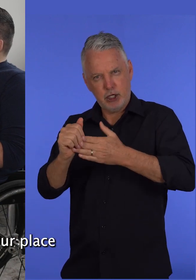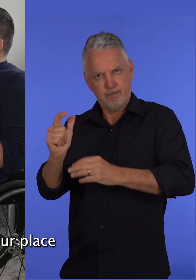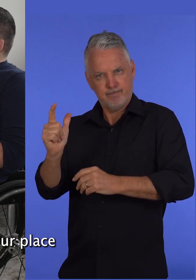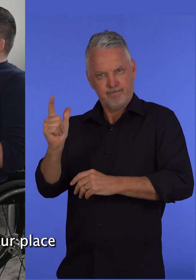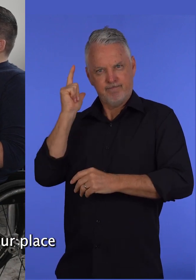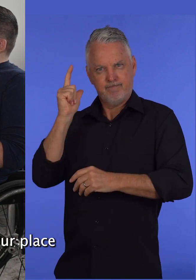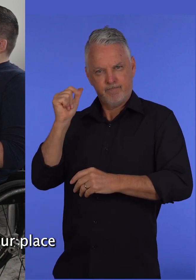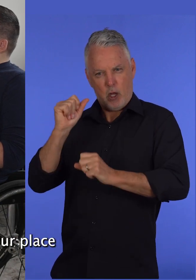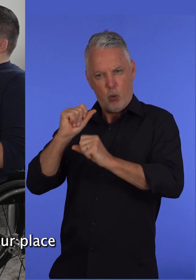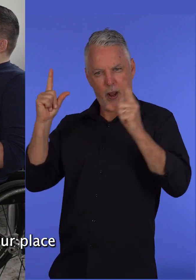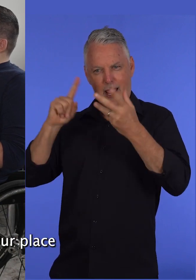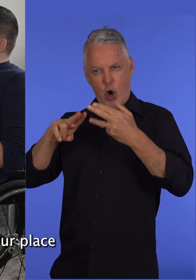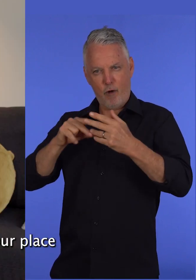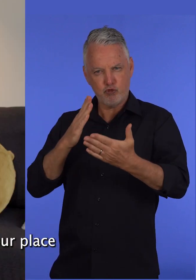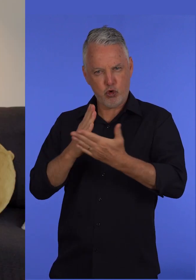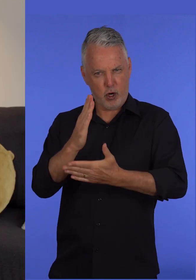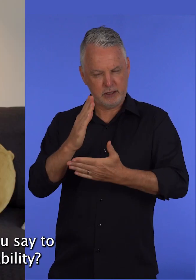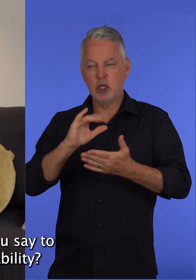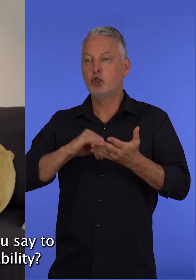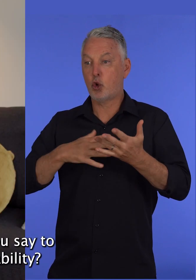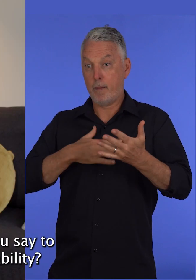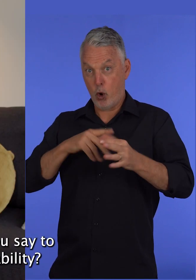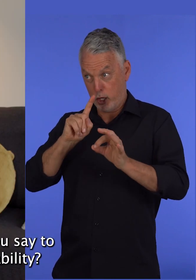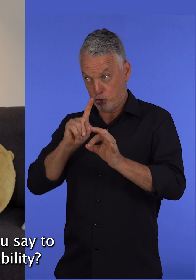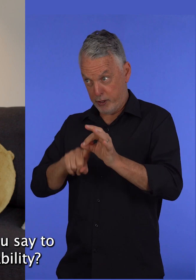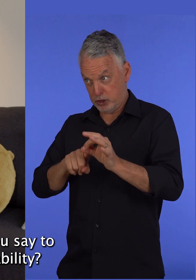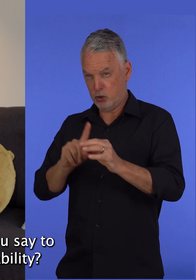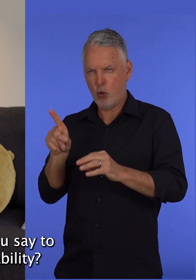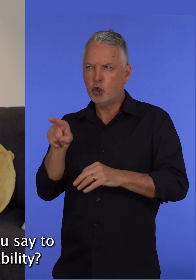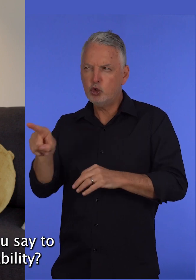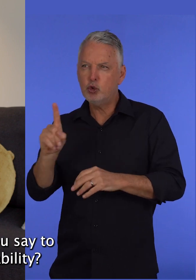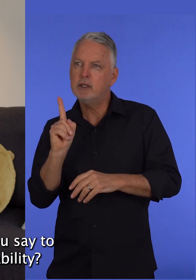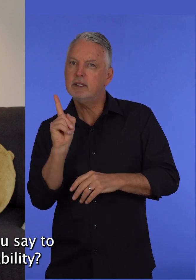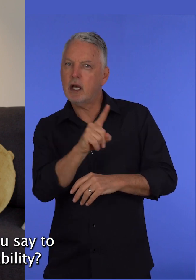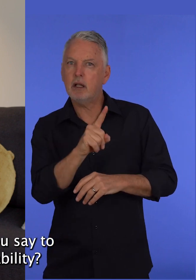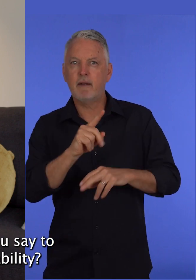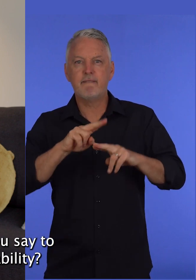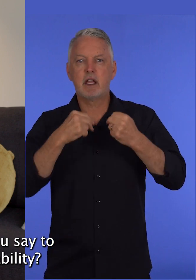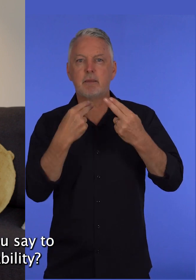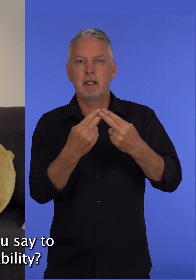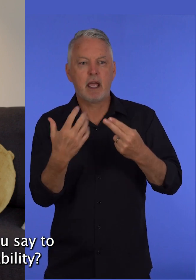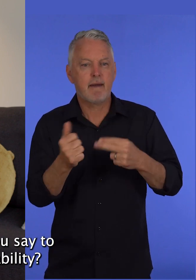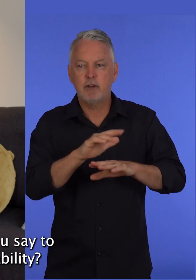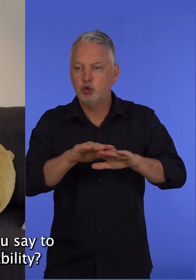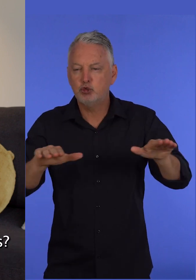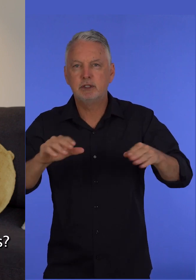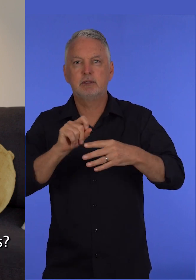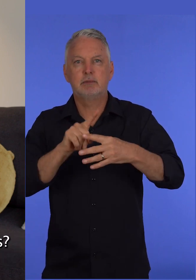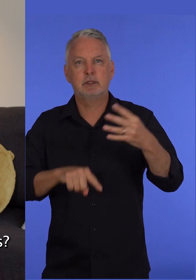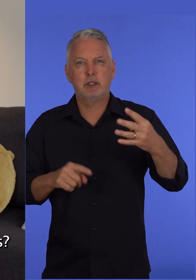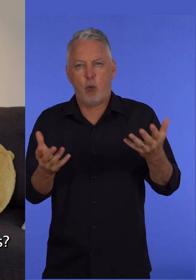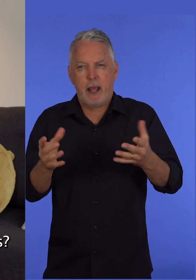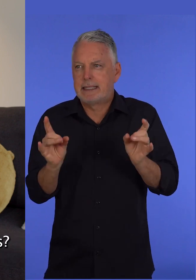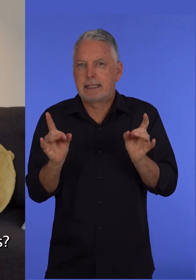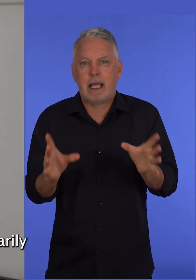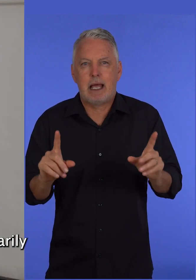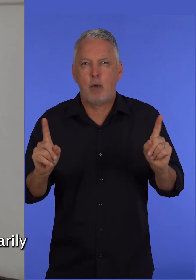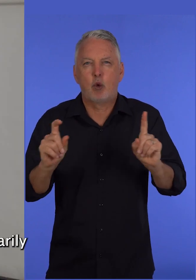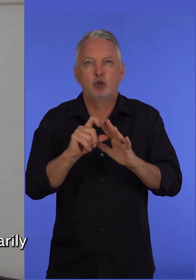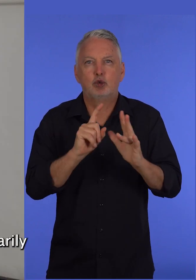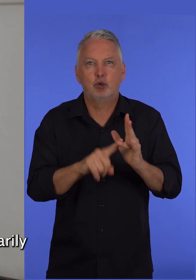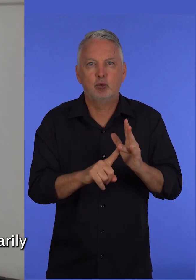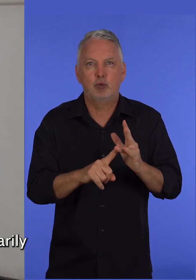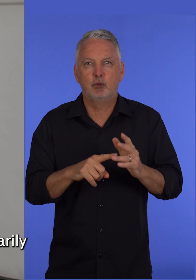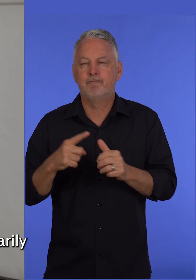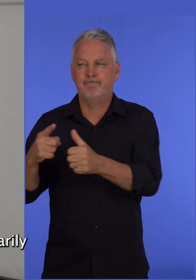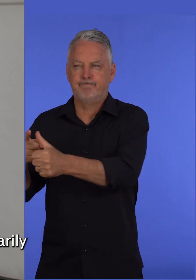knowing your place and knowing your rights. So my question is, what would you say to families of children with disability? Where can they start in this?